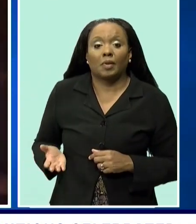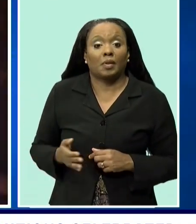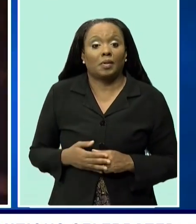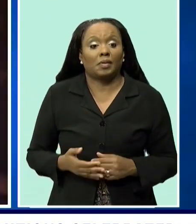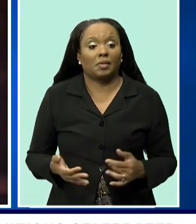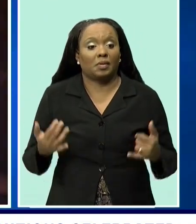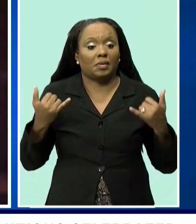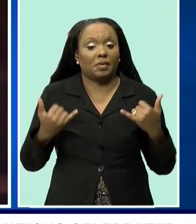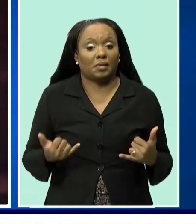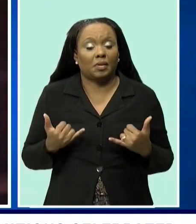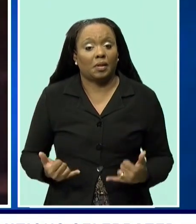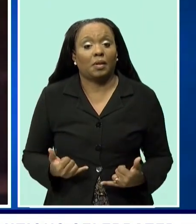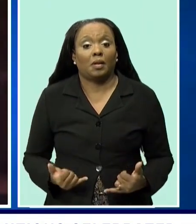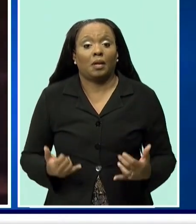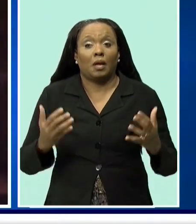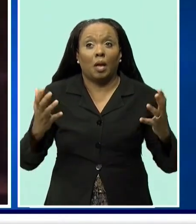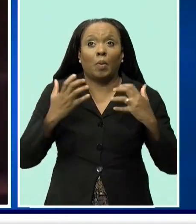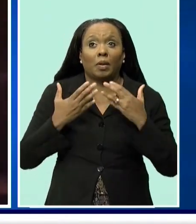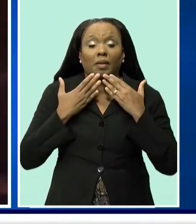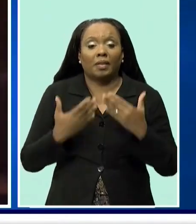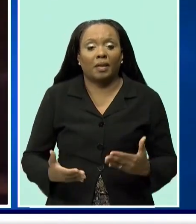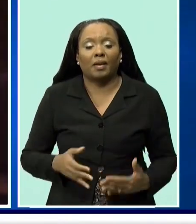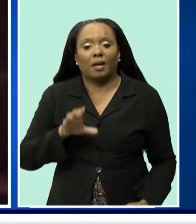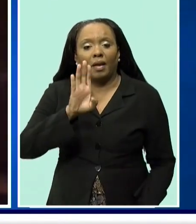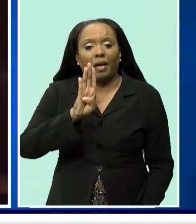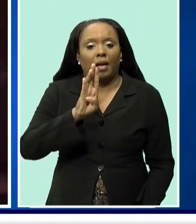today to thank Bobby Clark,